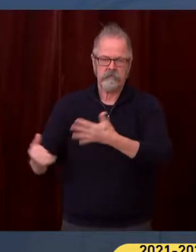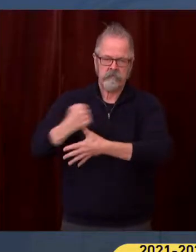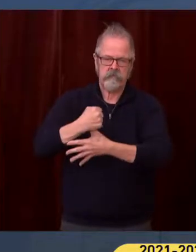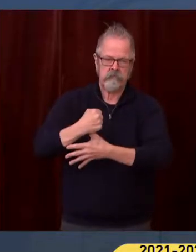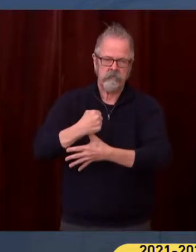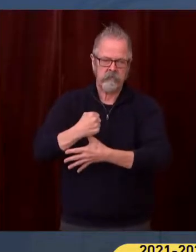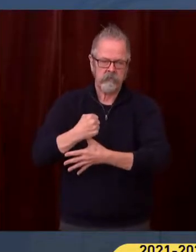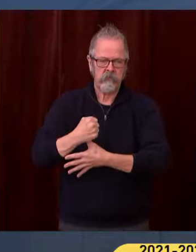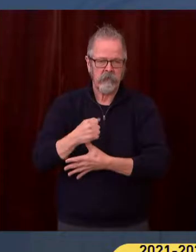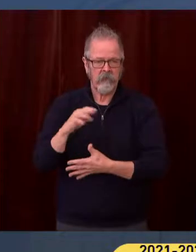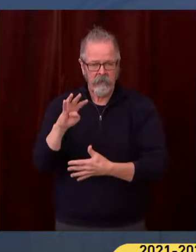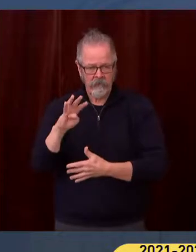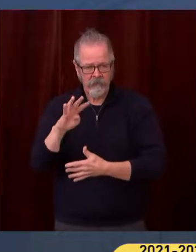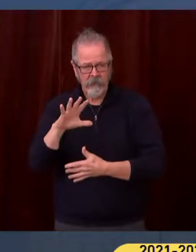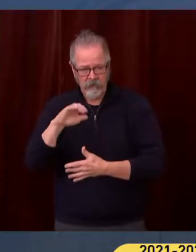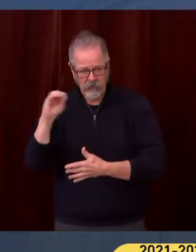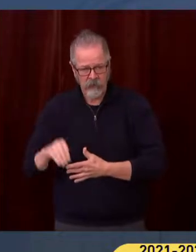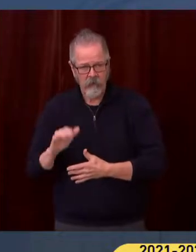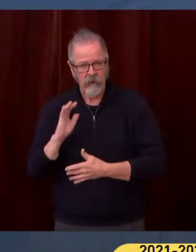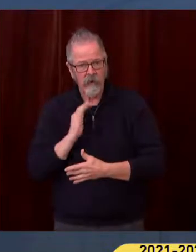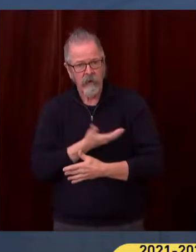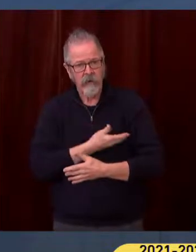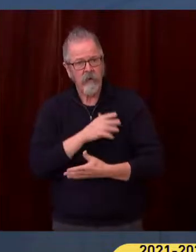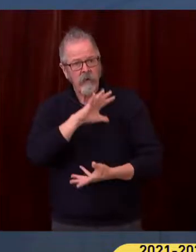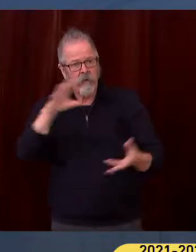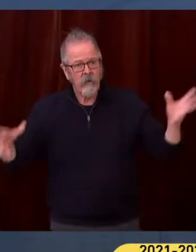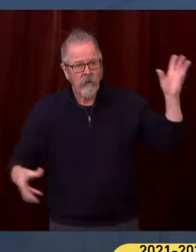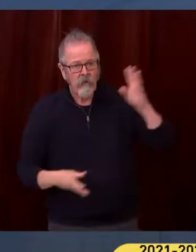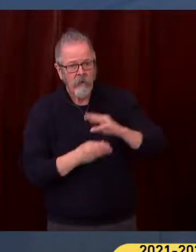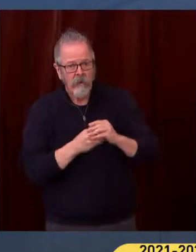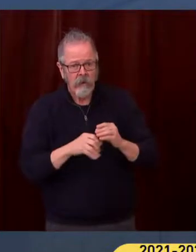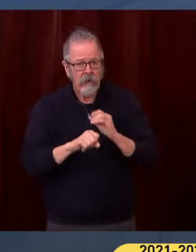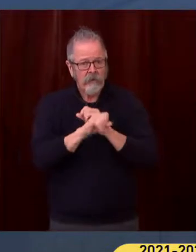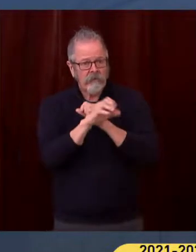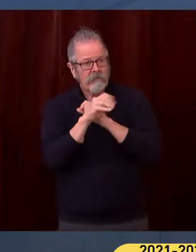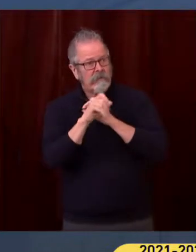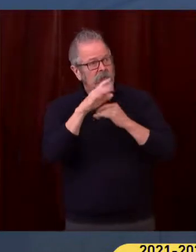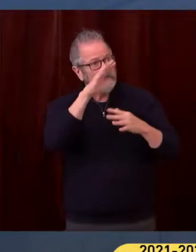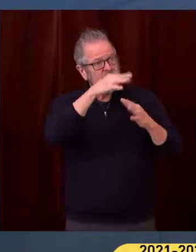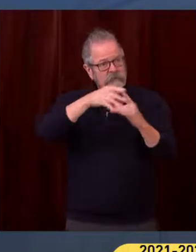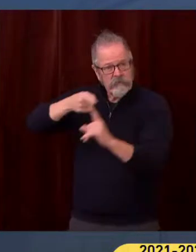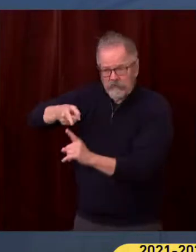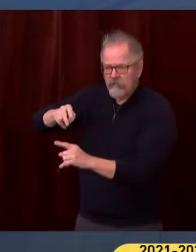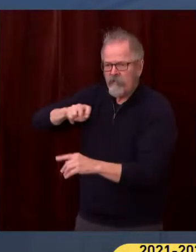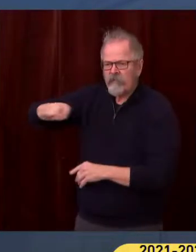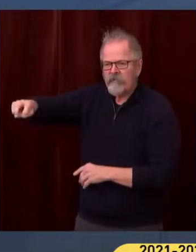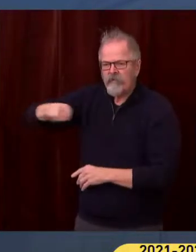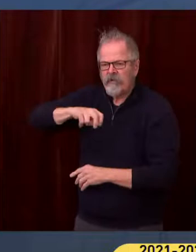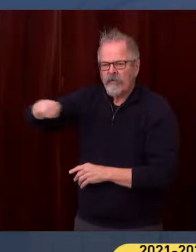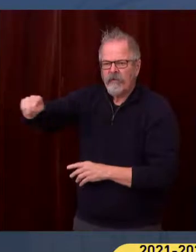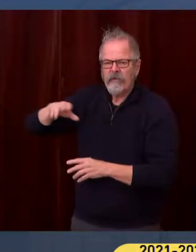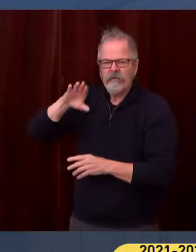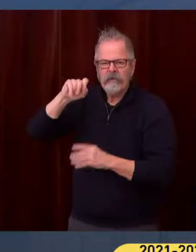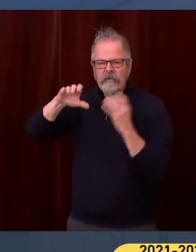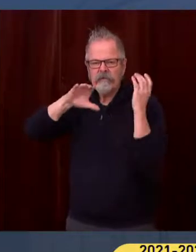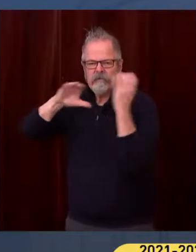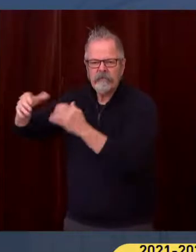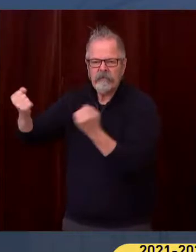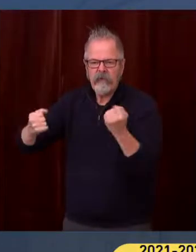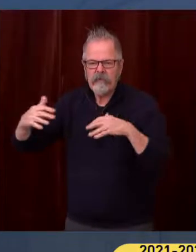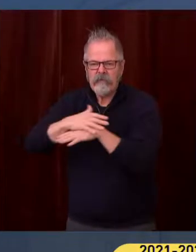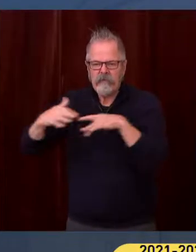of our total pollution emissions level. Despite the fact that cleaner fuels already exist